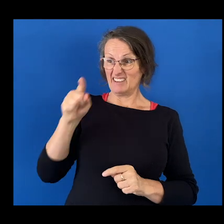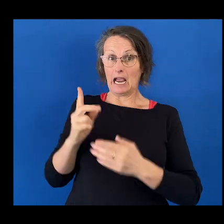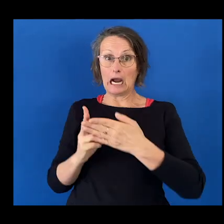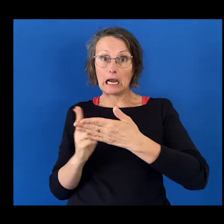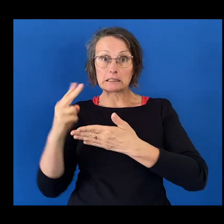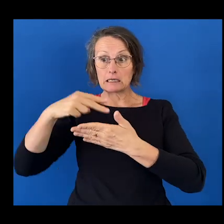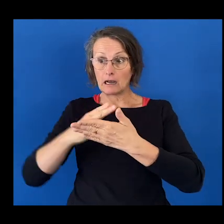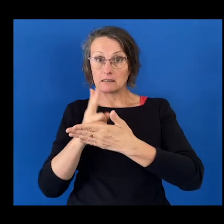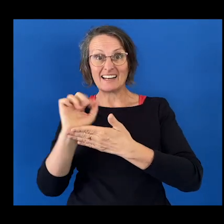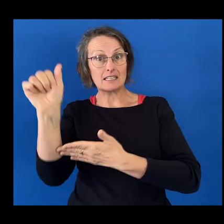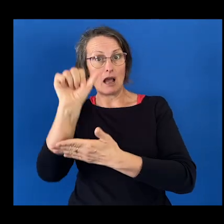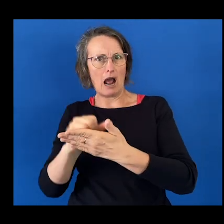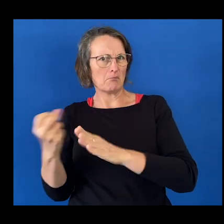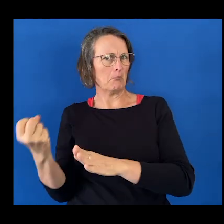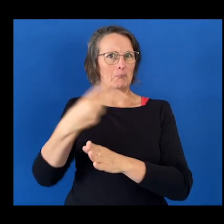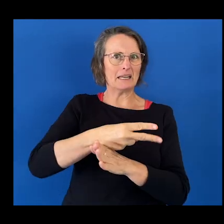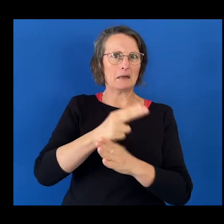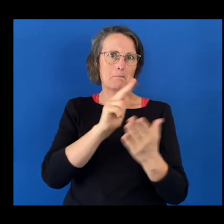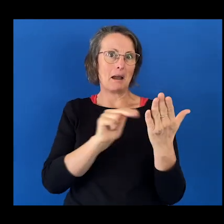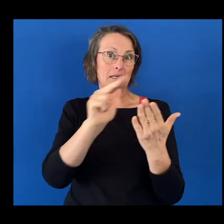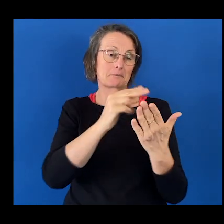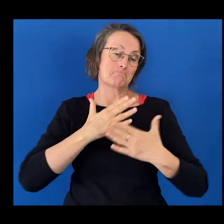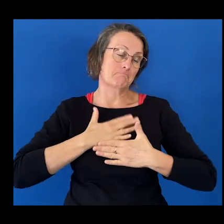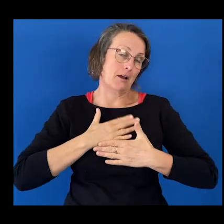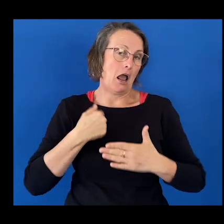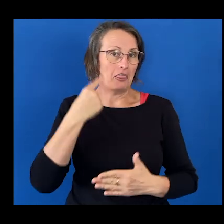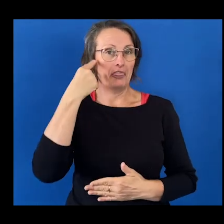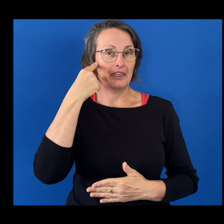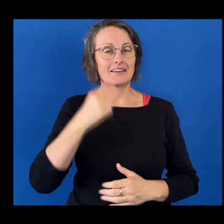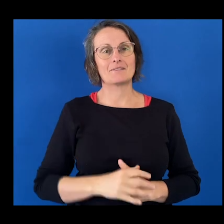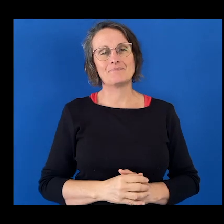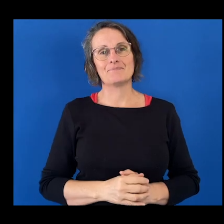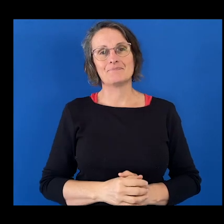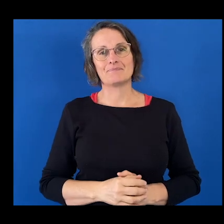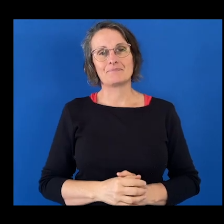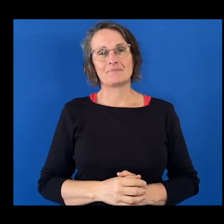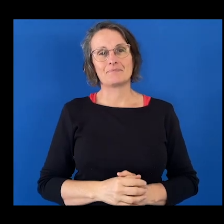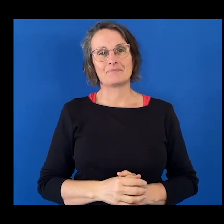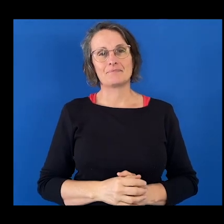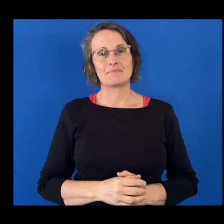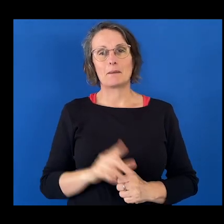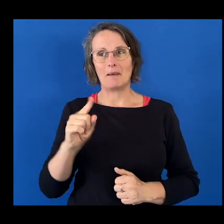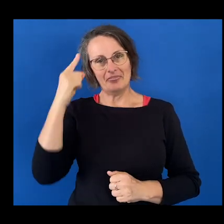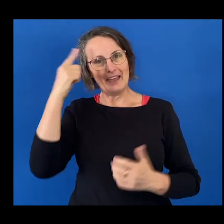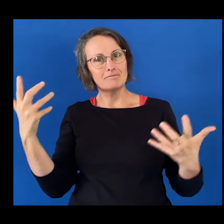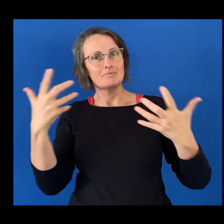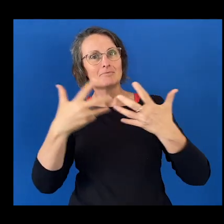But the exhibition Matisse Alive includes these tivaivai, the applique